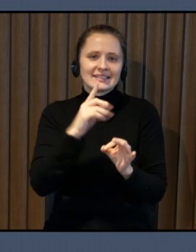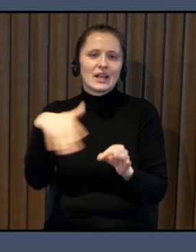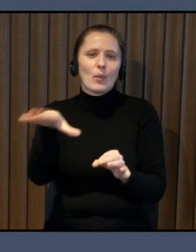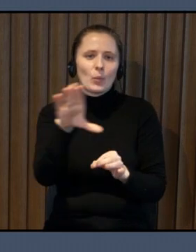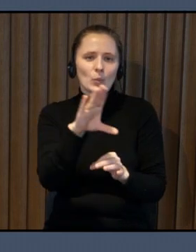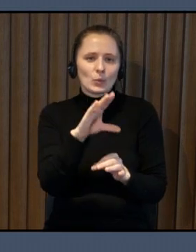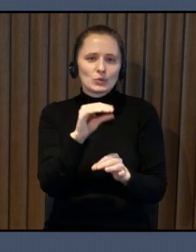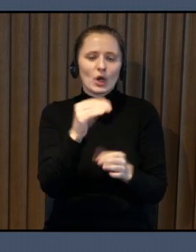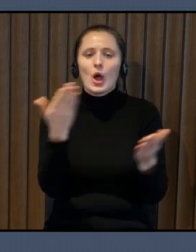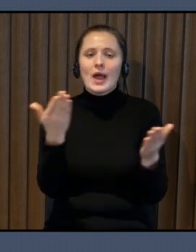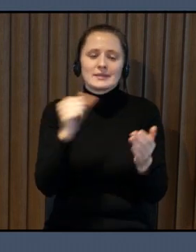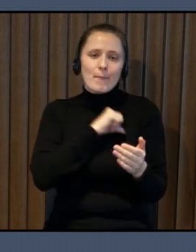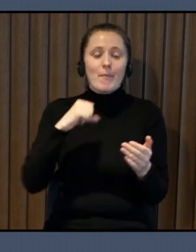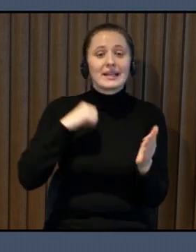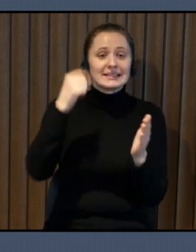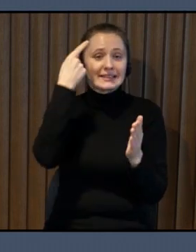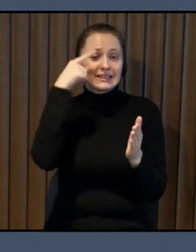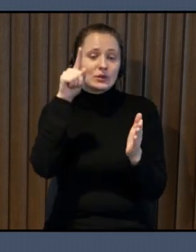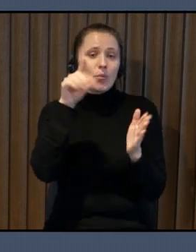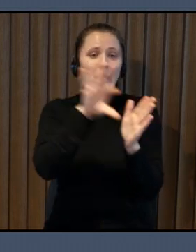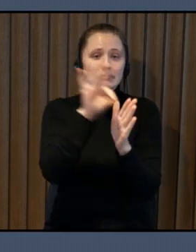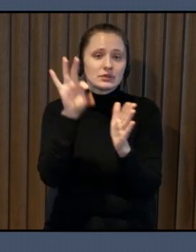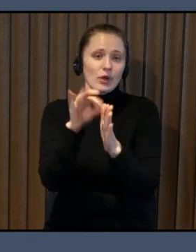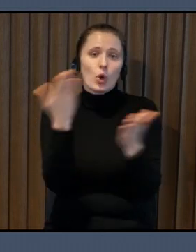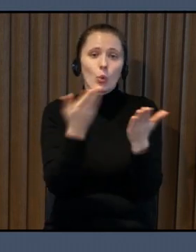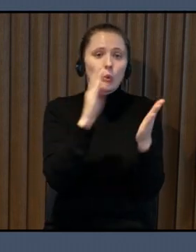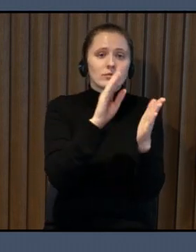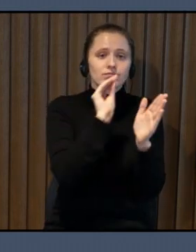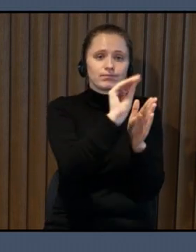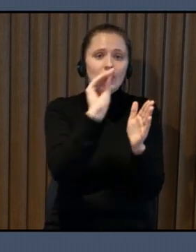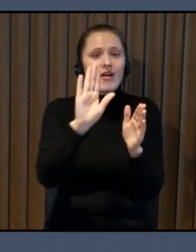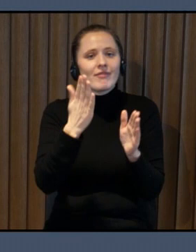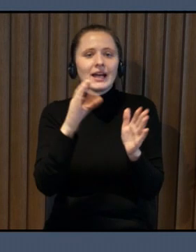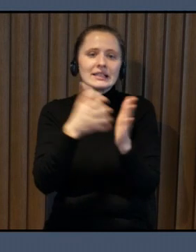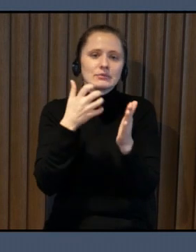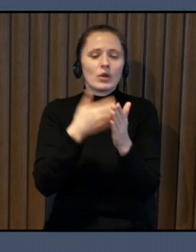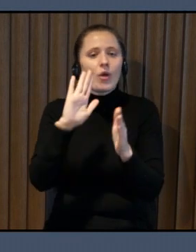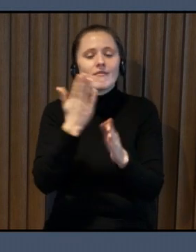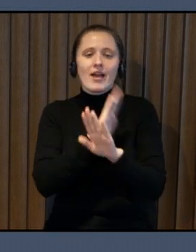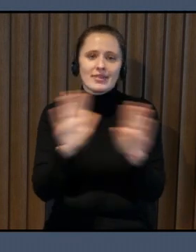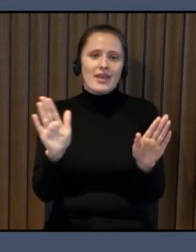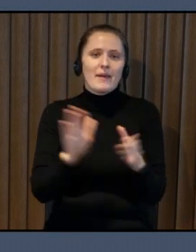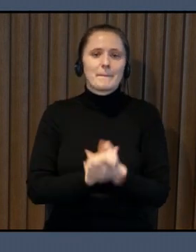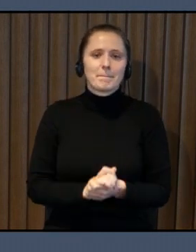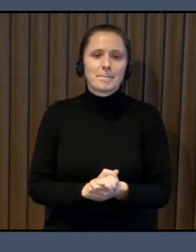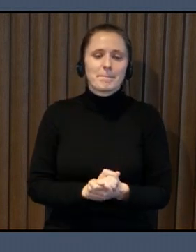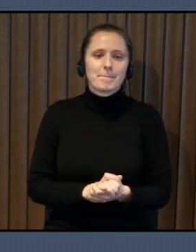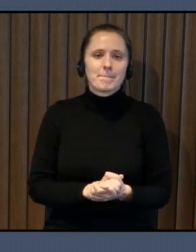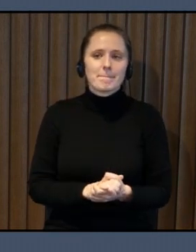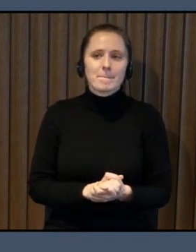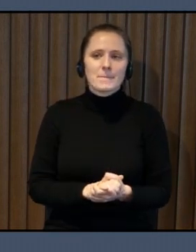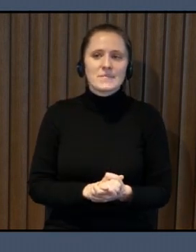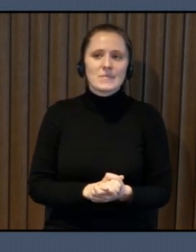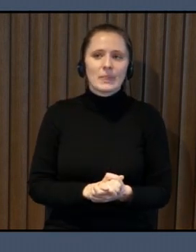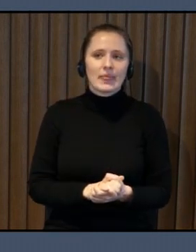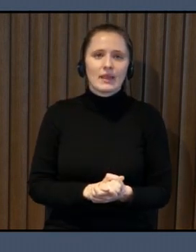commas, actually, yes, of course, it depends on us where we insert them, whether we insert